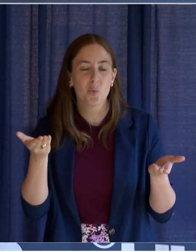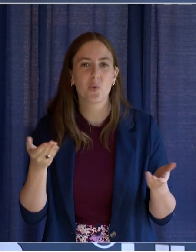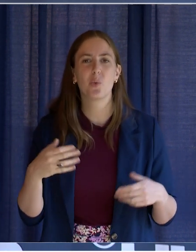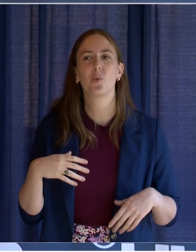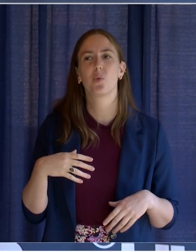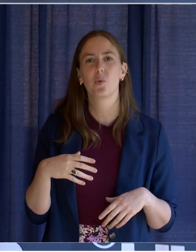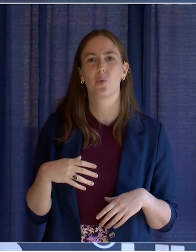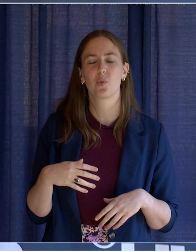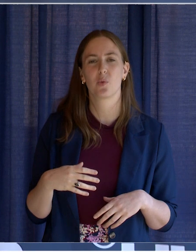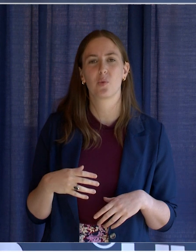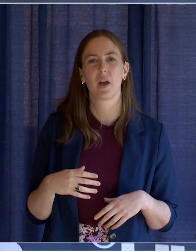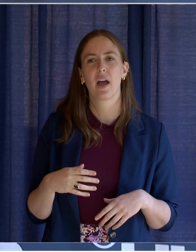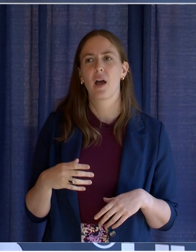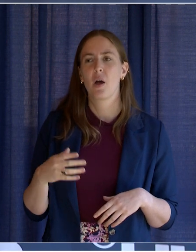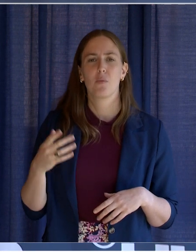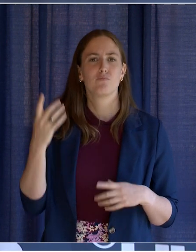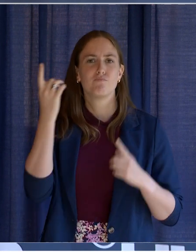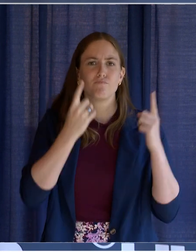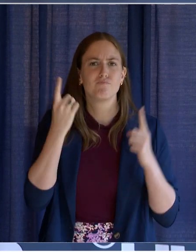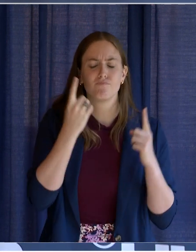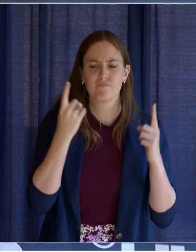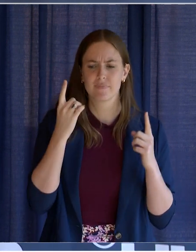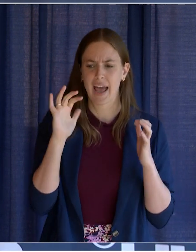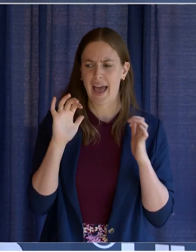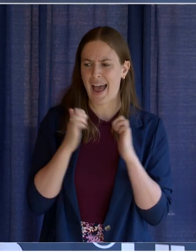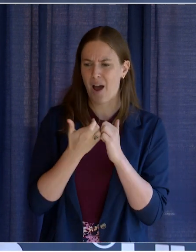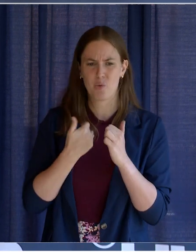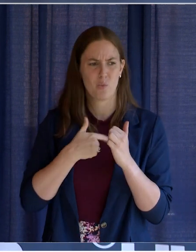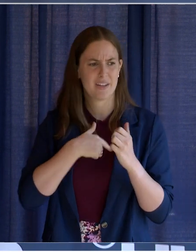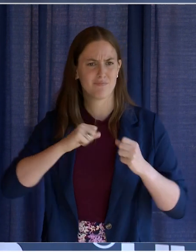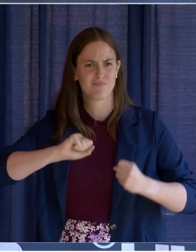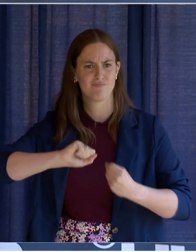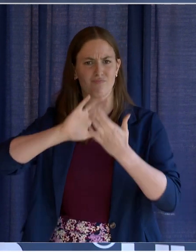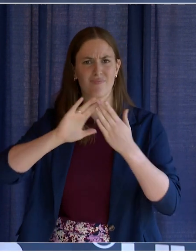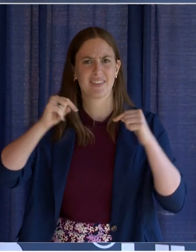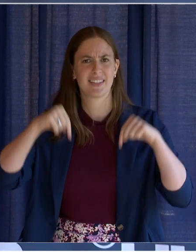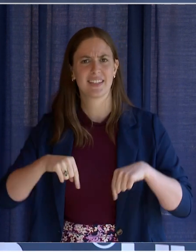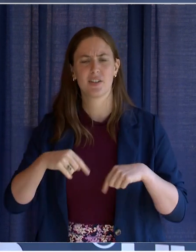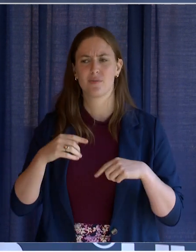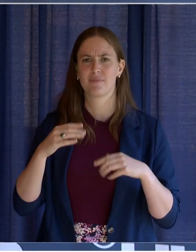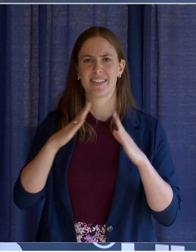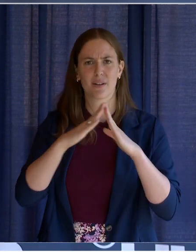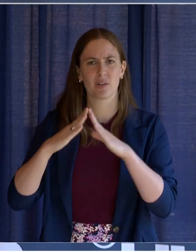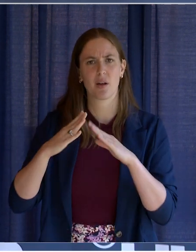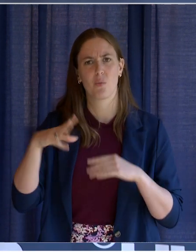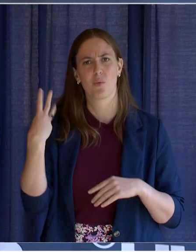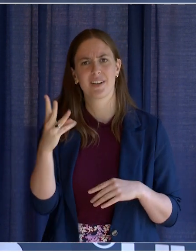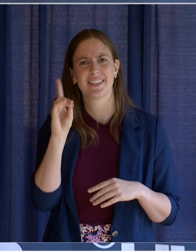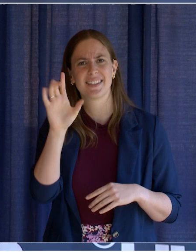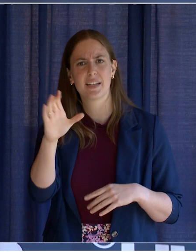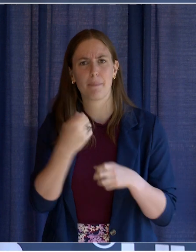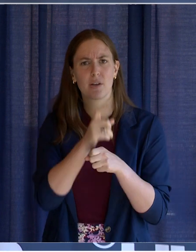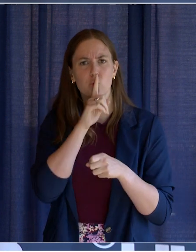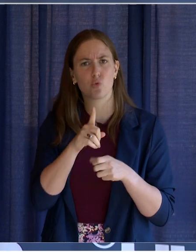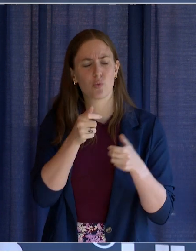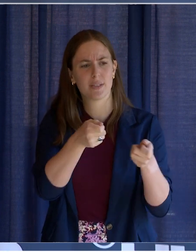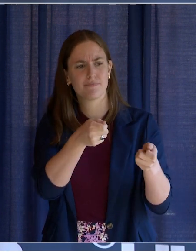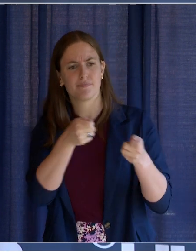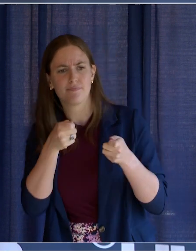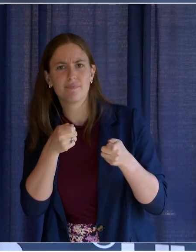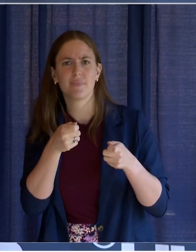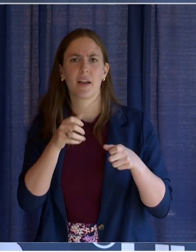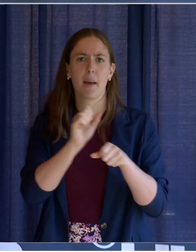about all the things that we need to do in downtown Washington, D.C. To make sure we're attracting